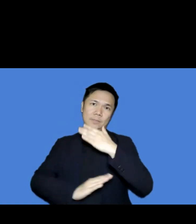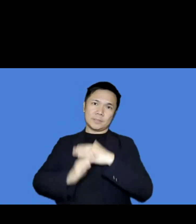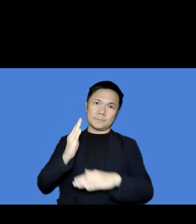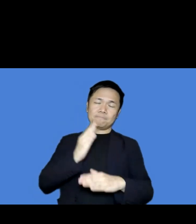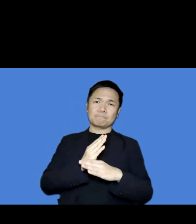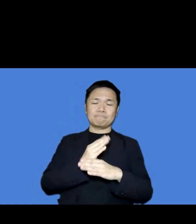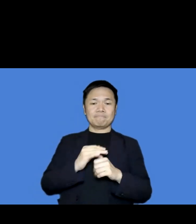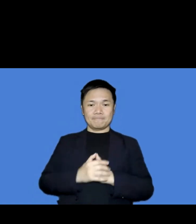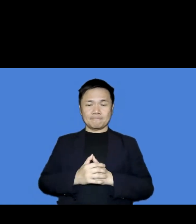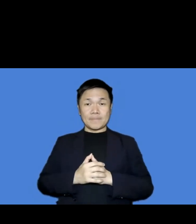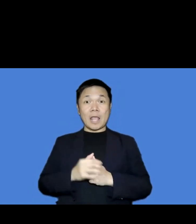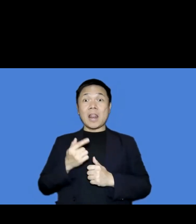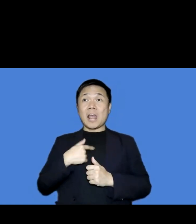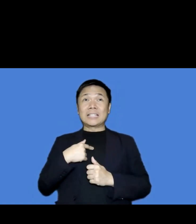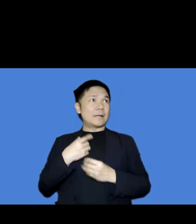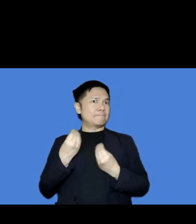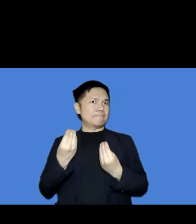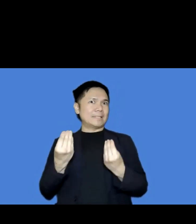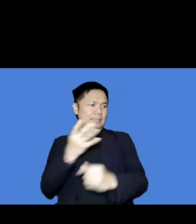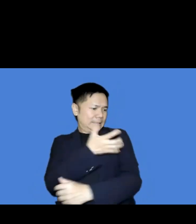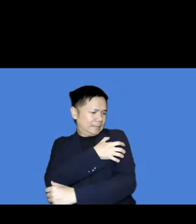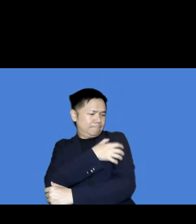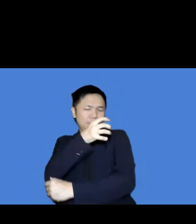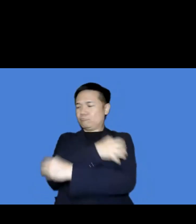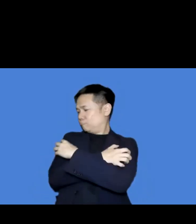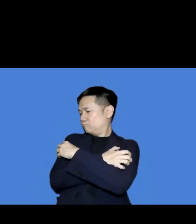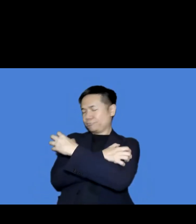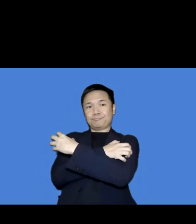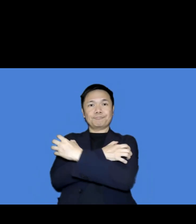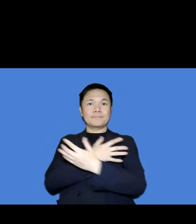has the power and the capacity to bring